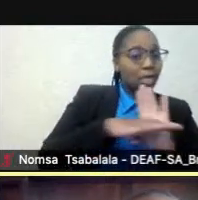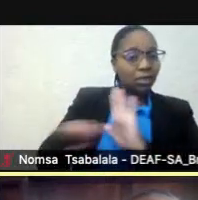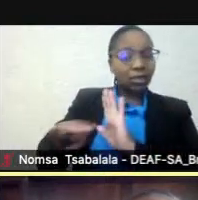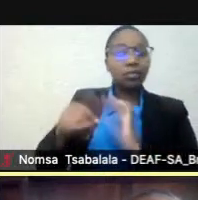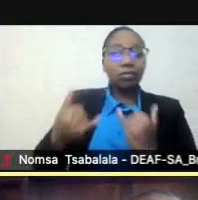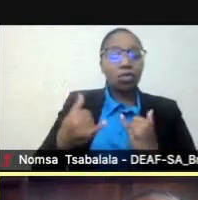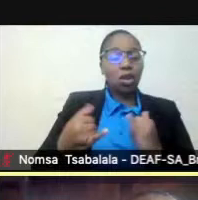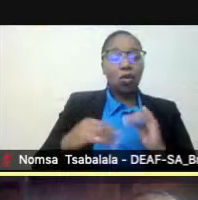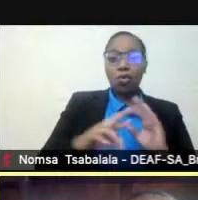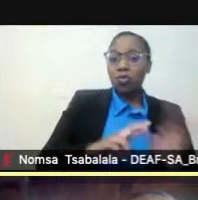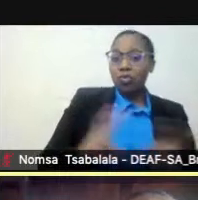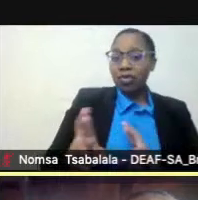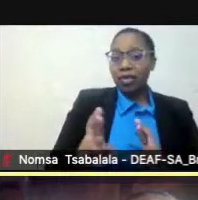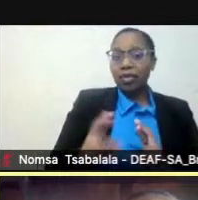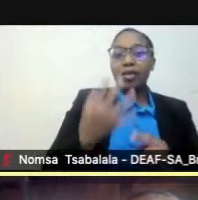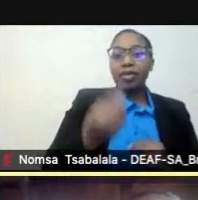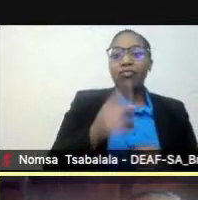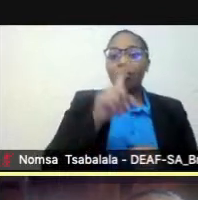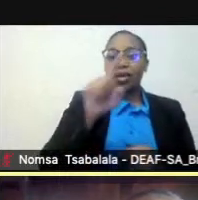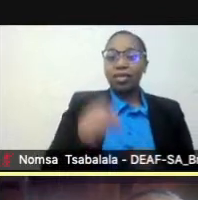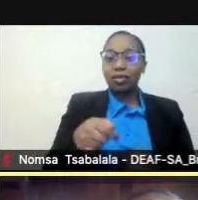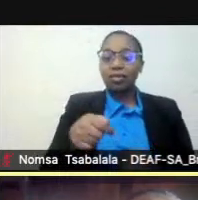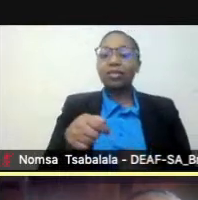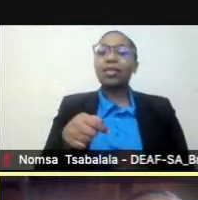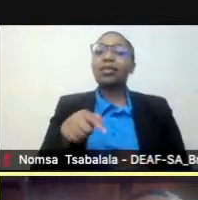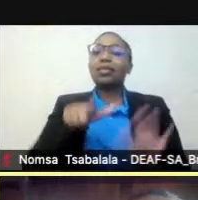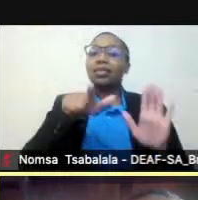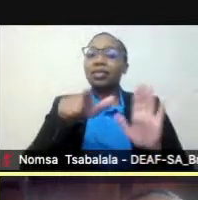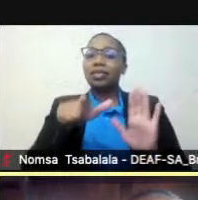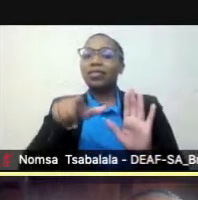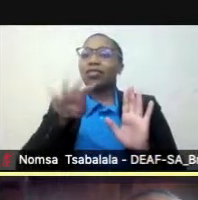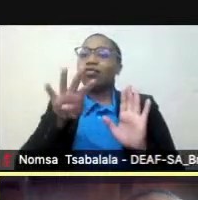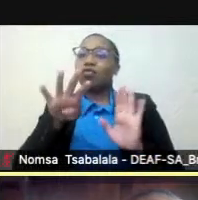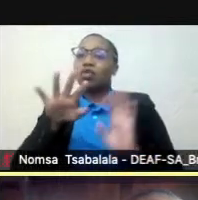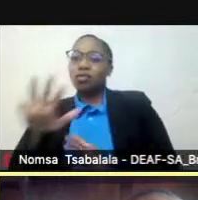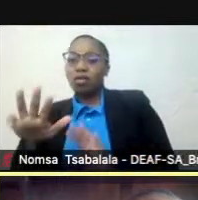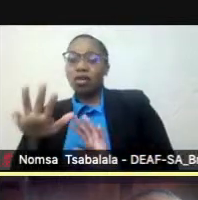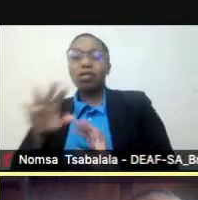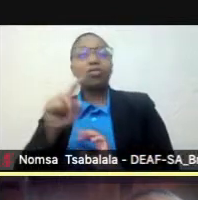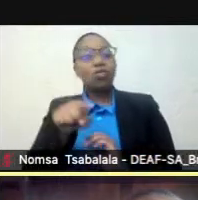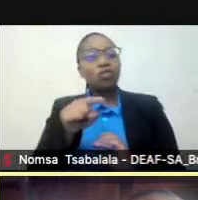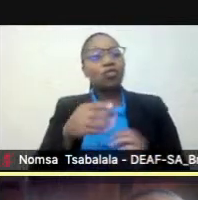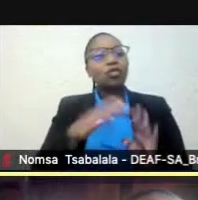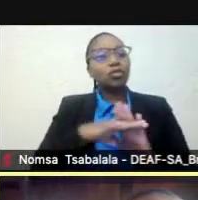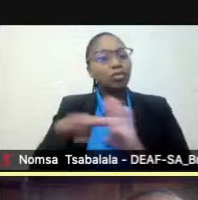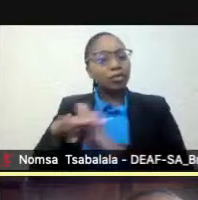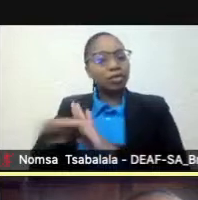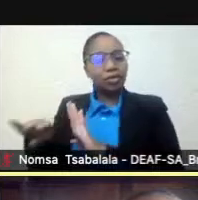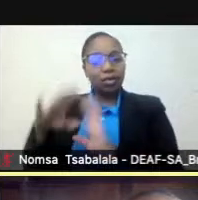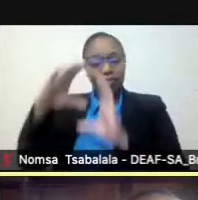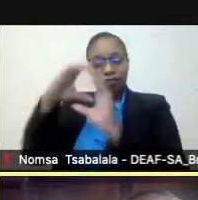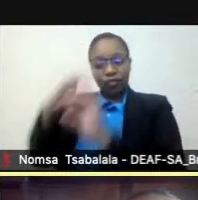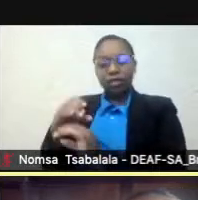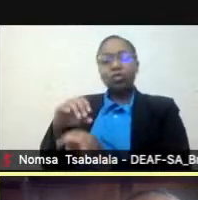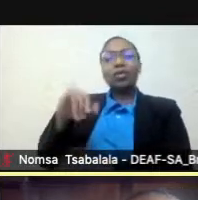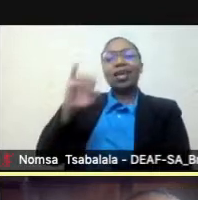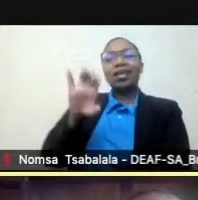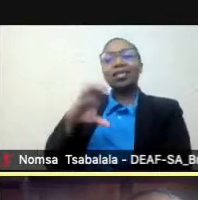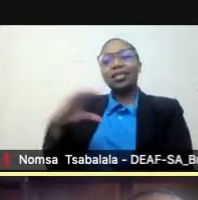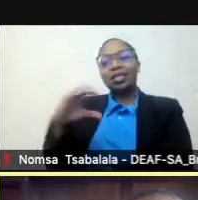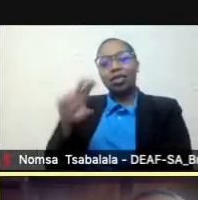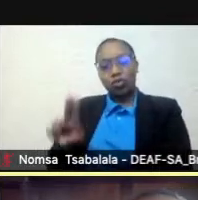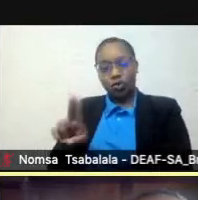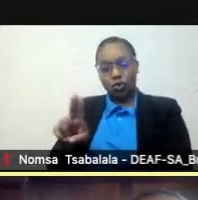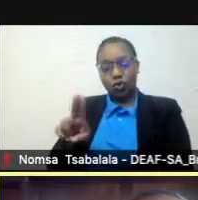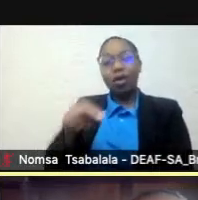with 1,749 of those beds being dedicated ICU and high care beds. A